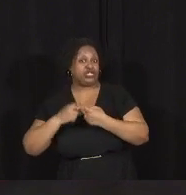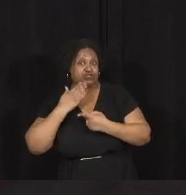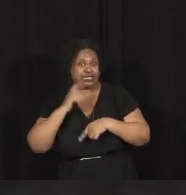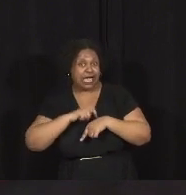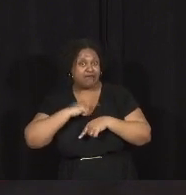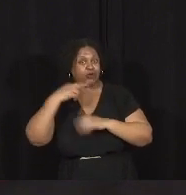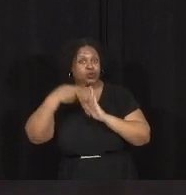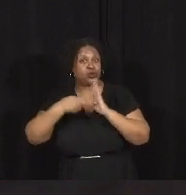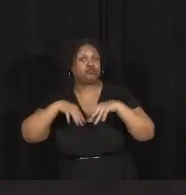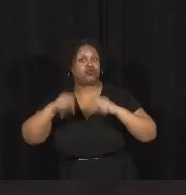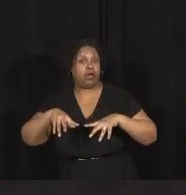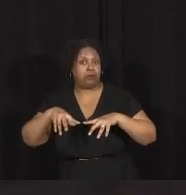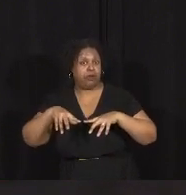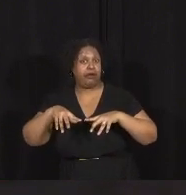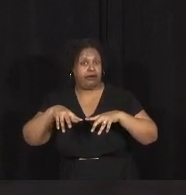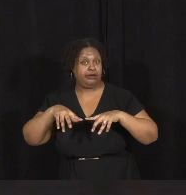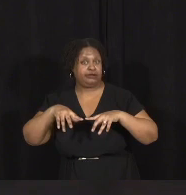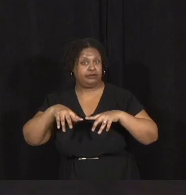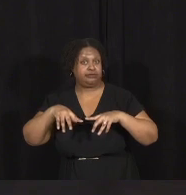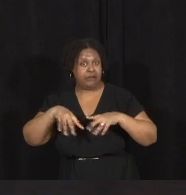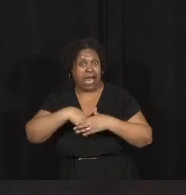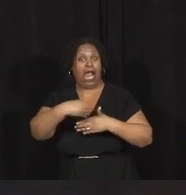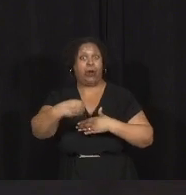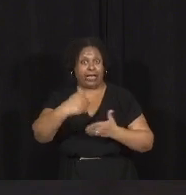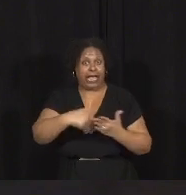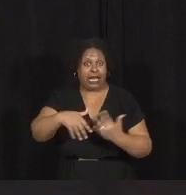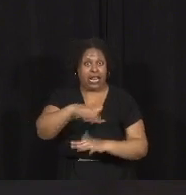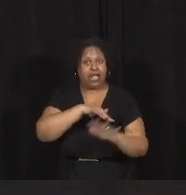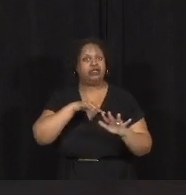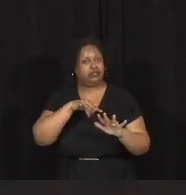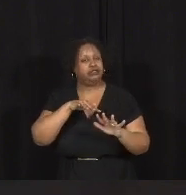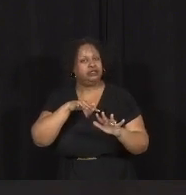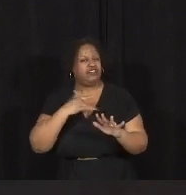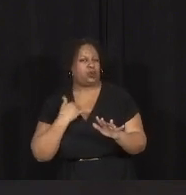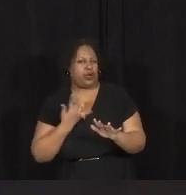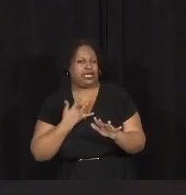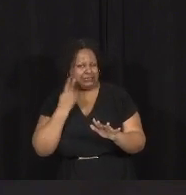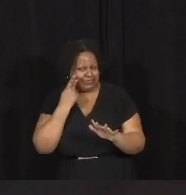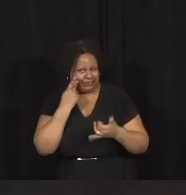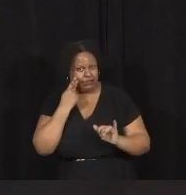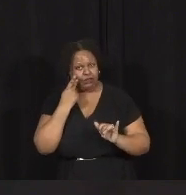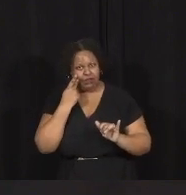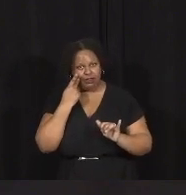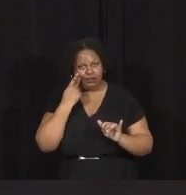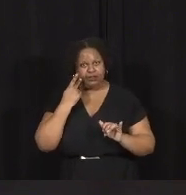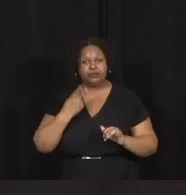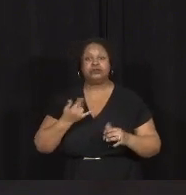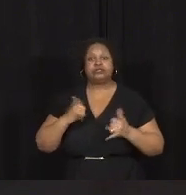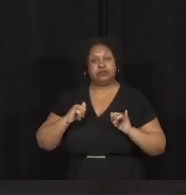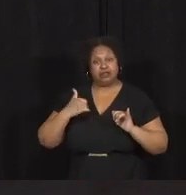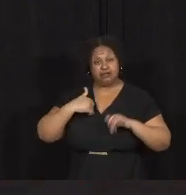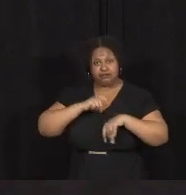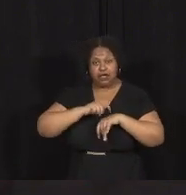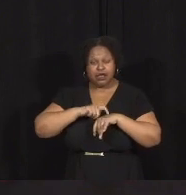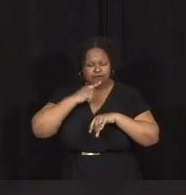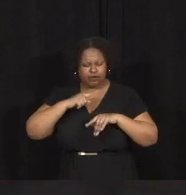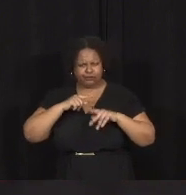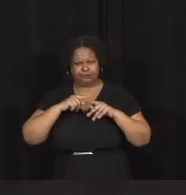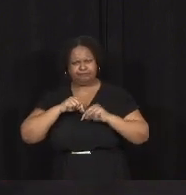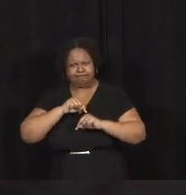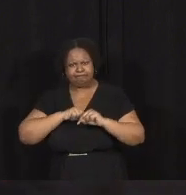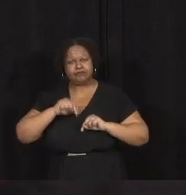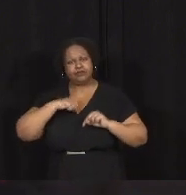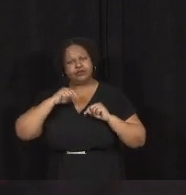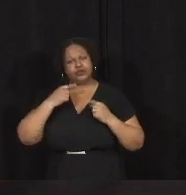that you can do, including background serological testing, because the assumption